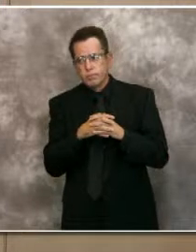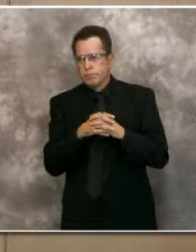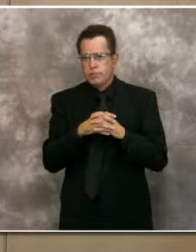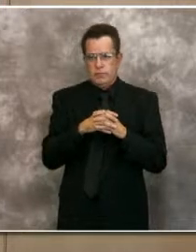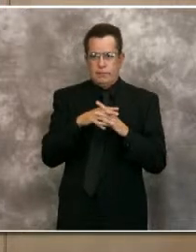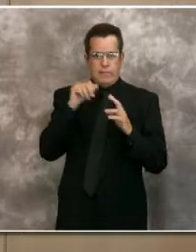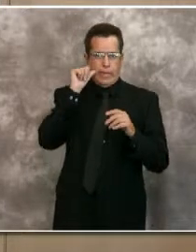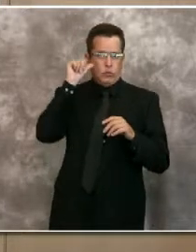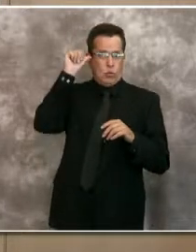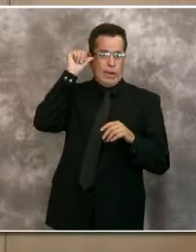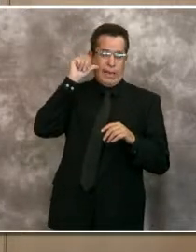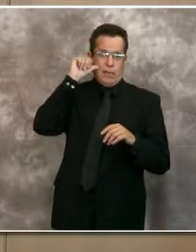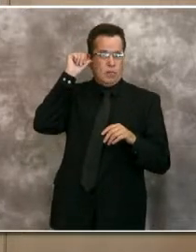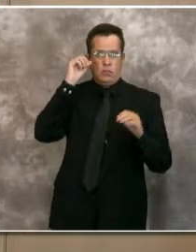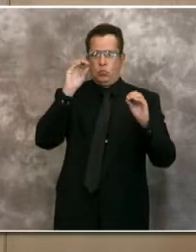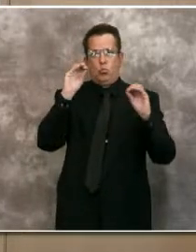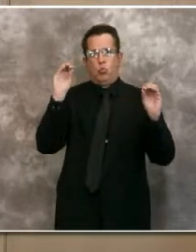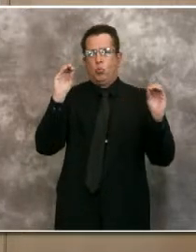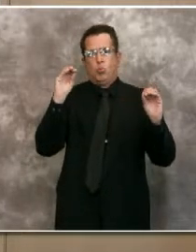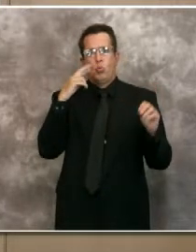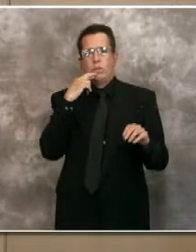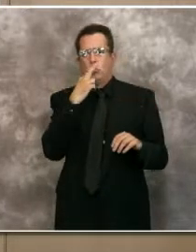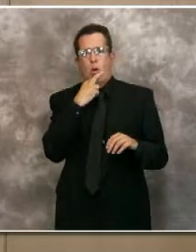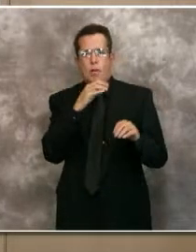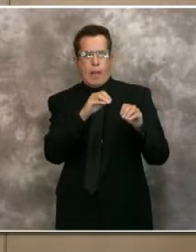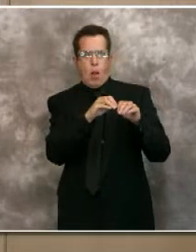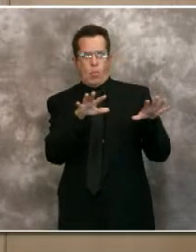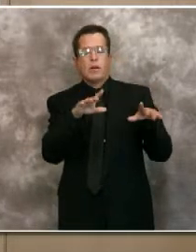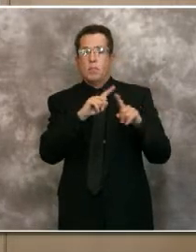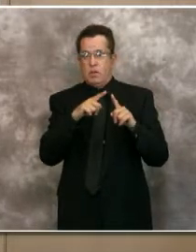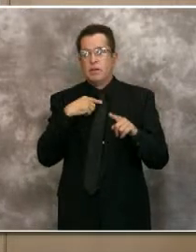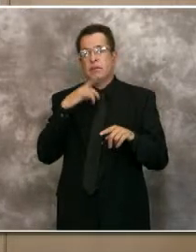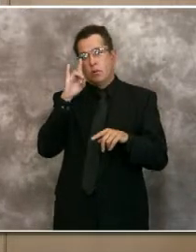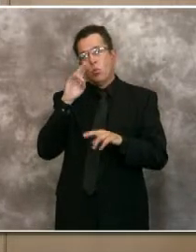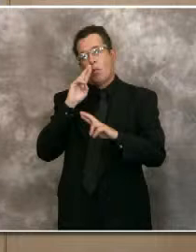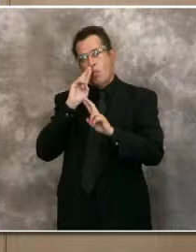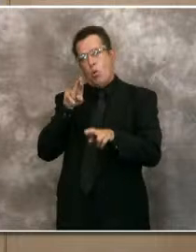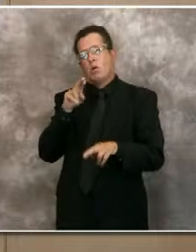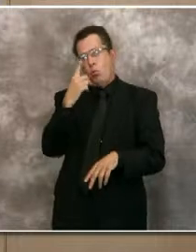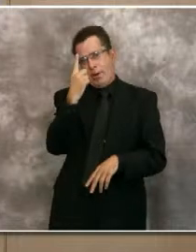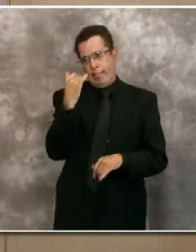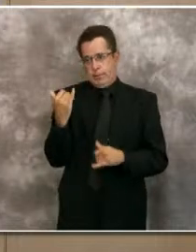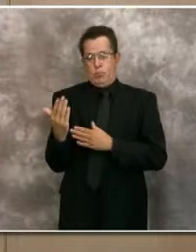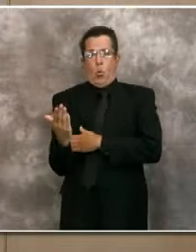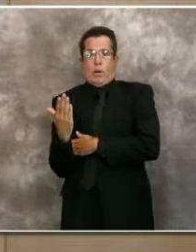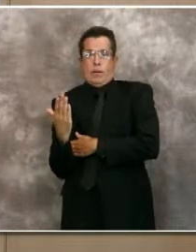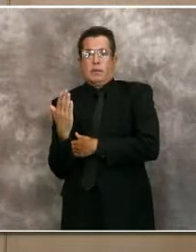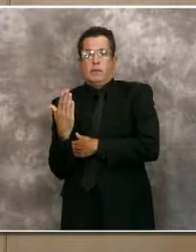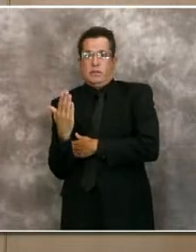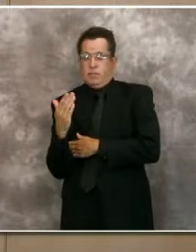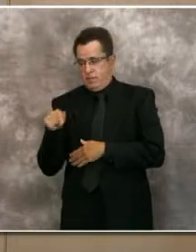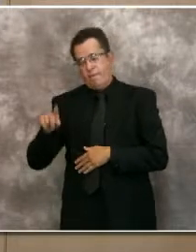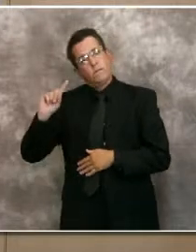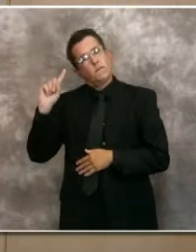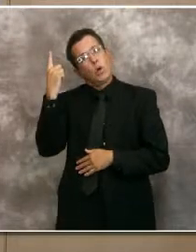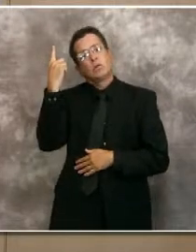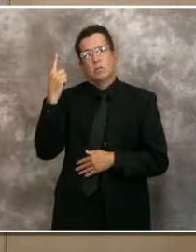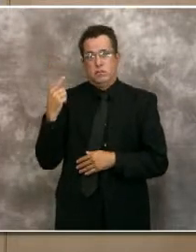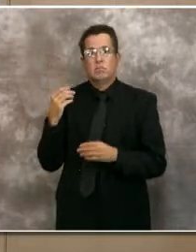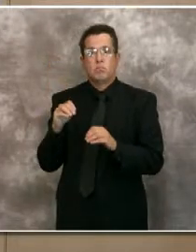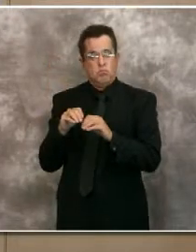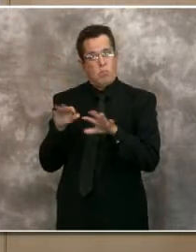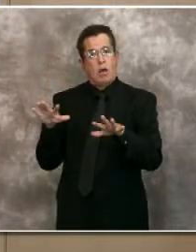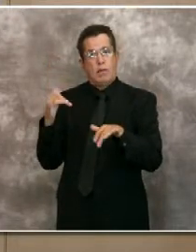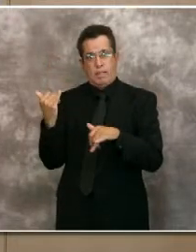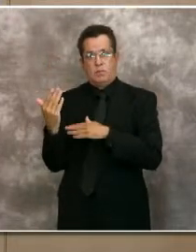As of yesterday, we hadn't had any restaurants, but we did report one restaurant this morning, which is our first restaurant